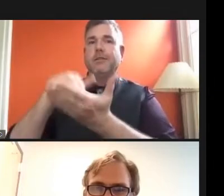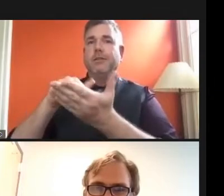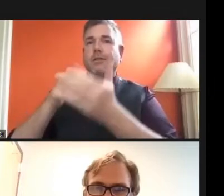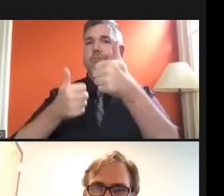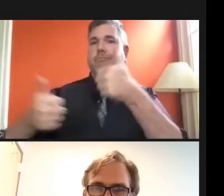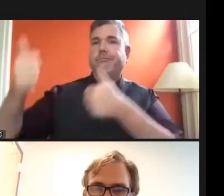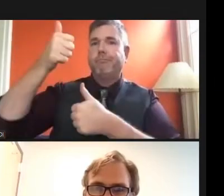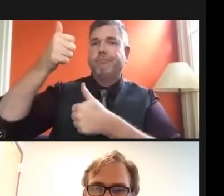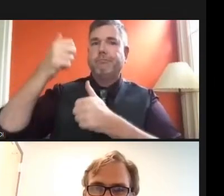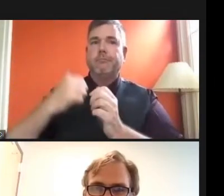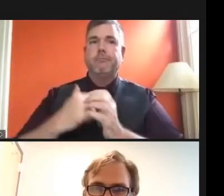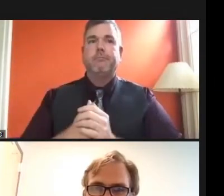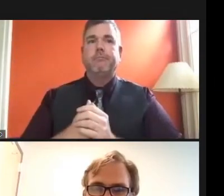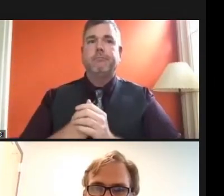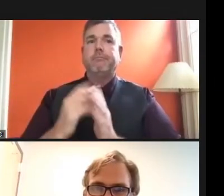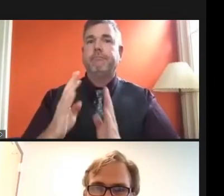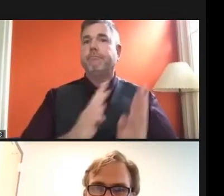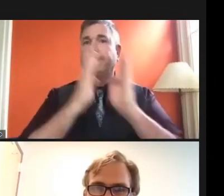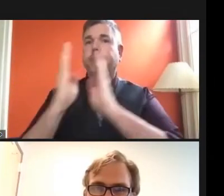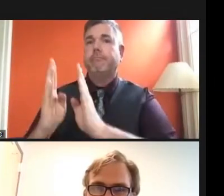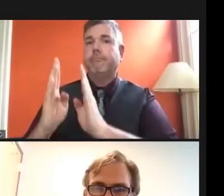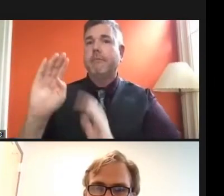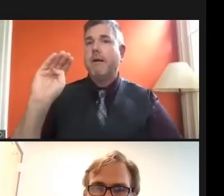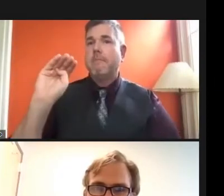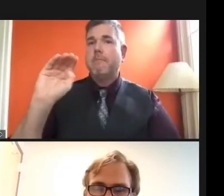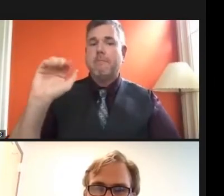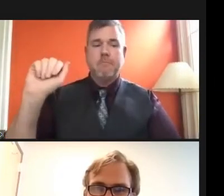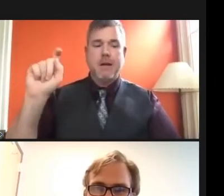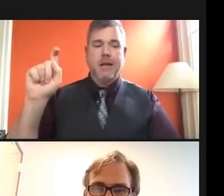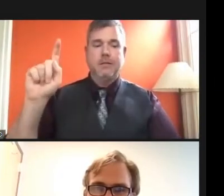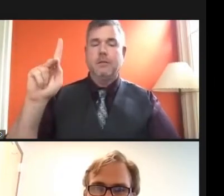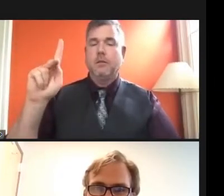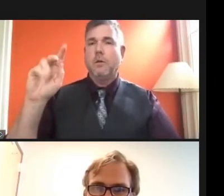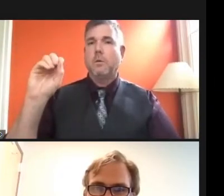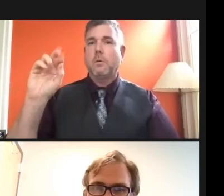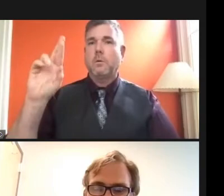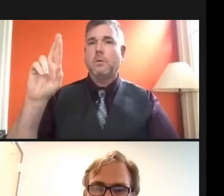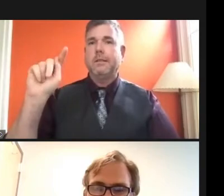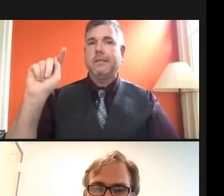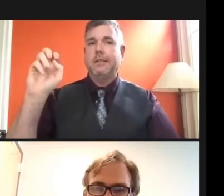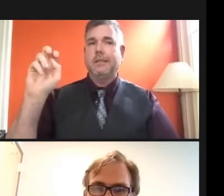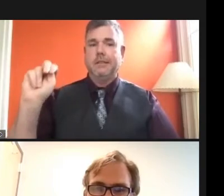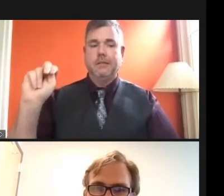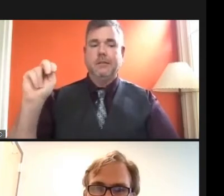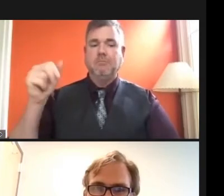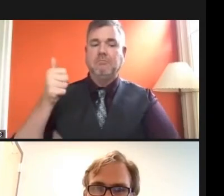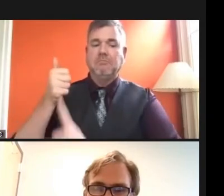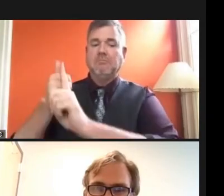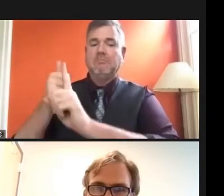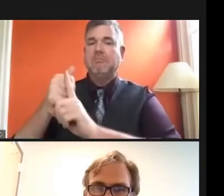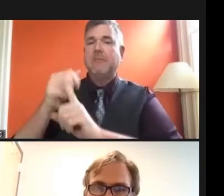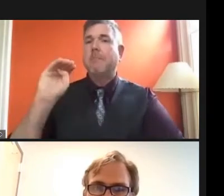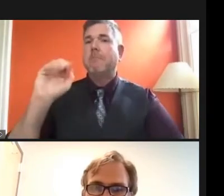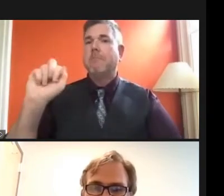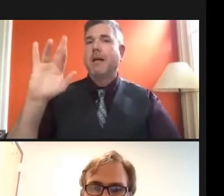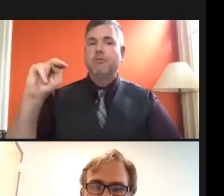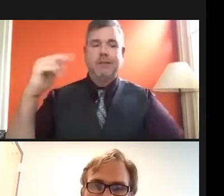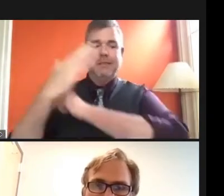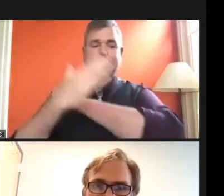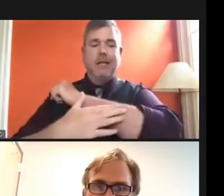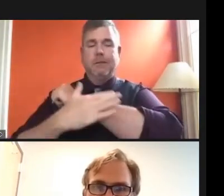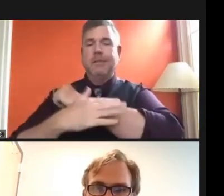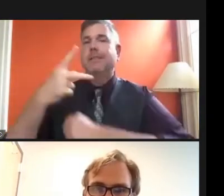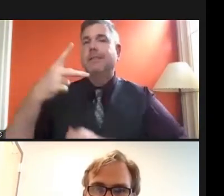Dr. Willis regarding the COVID-19 activity here in Marin County. Then we'll hear a brief update on the Marin Recovers business